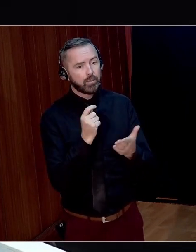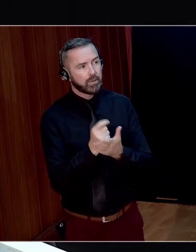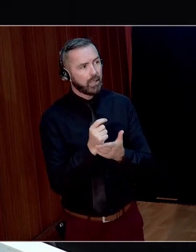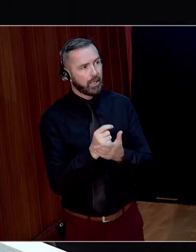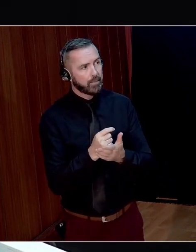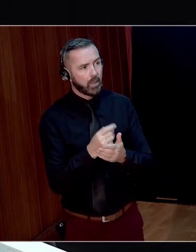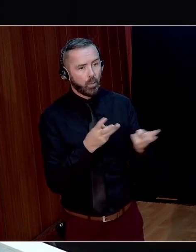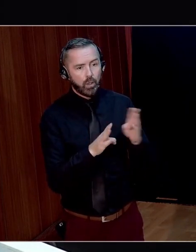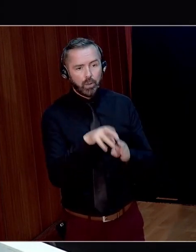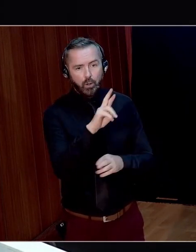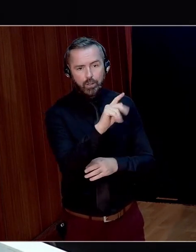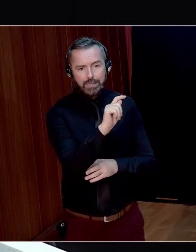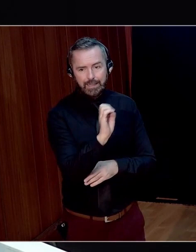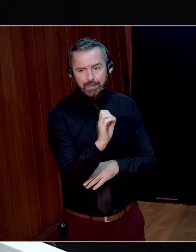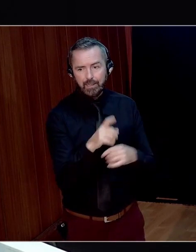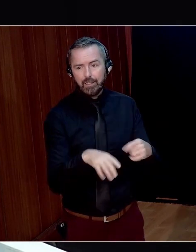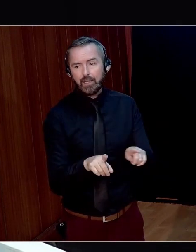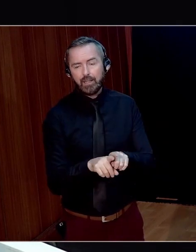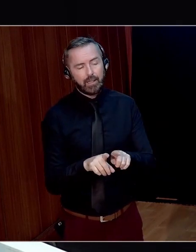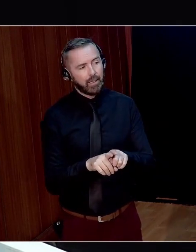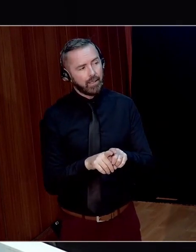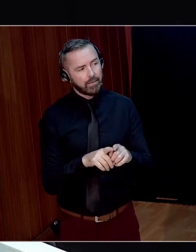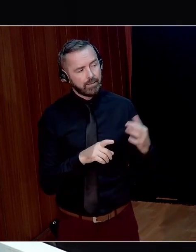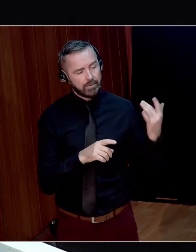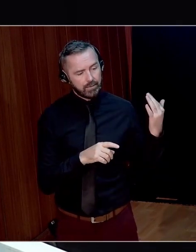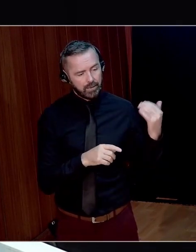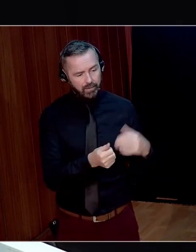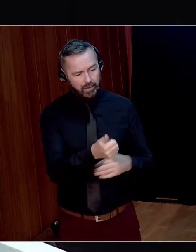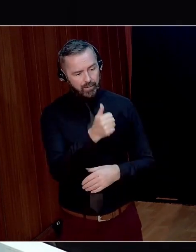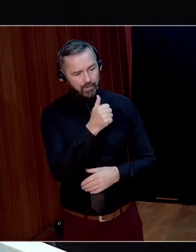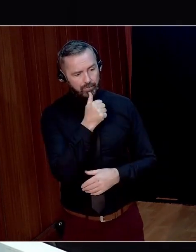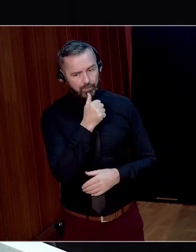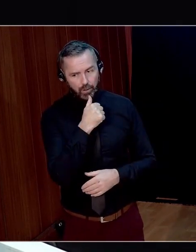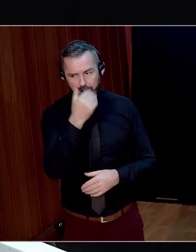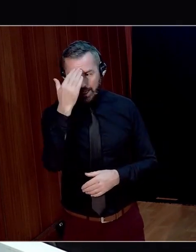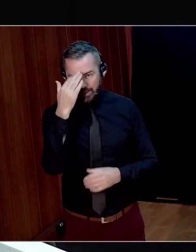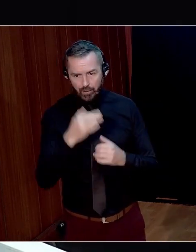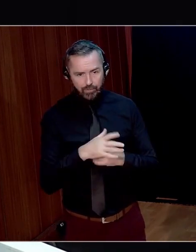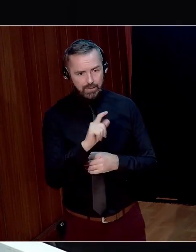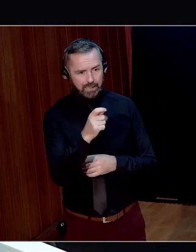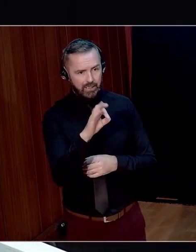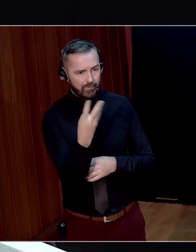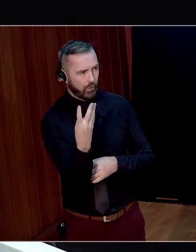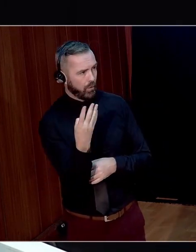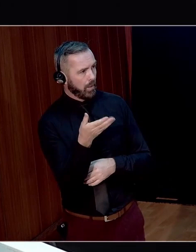periods in RTÉ, of course, and also he was the first head of Tidhg Ceathair